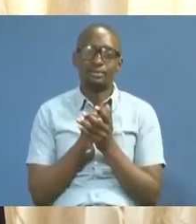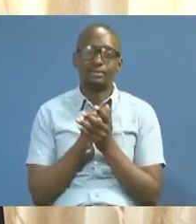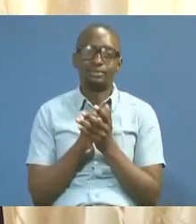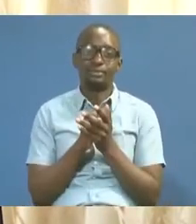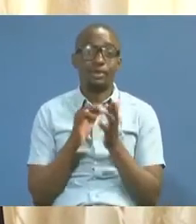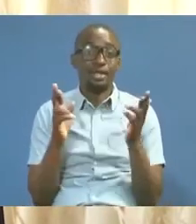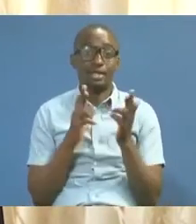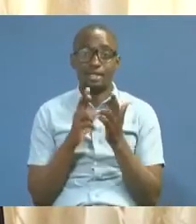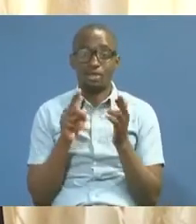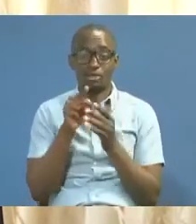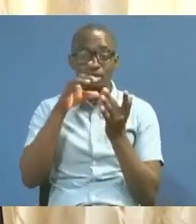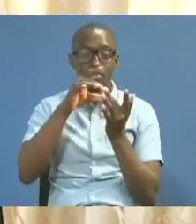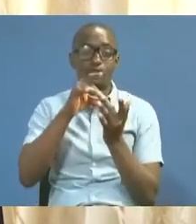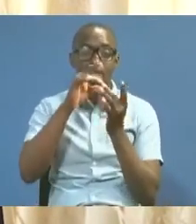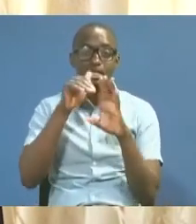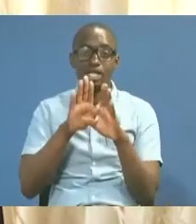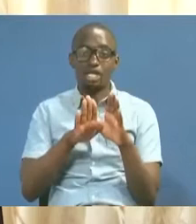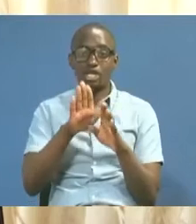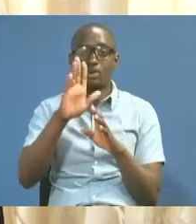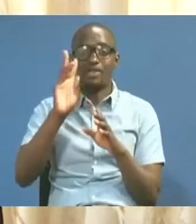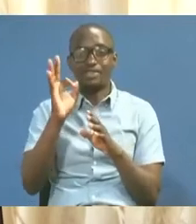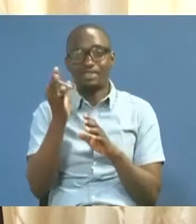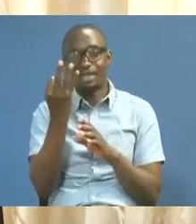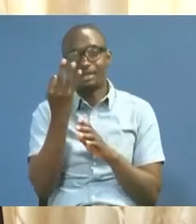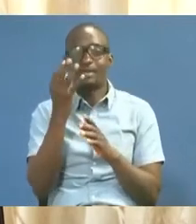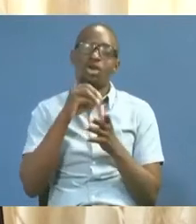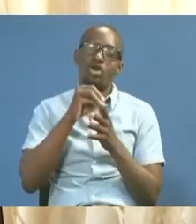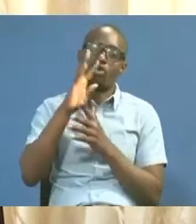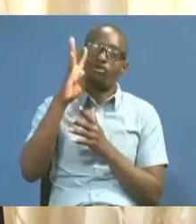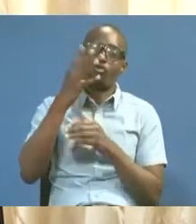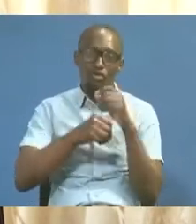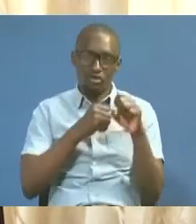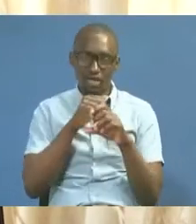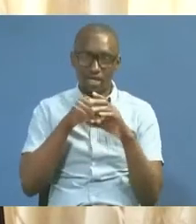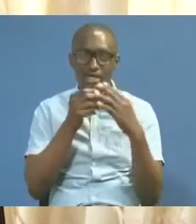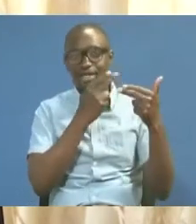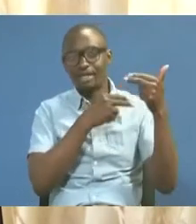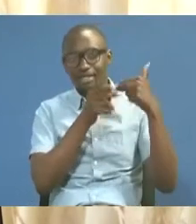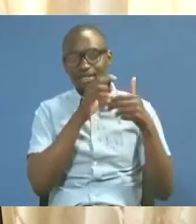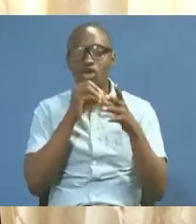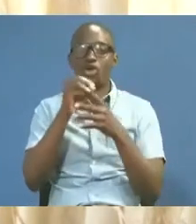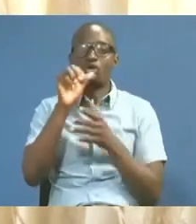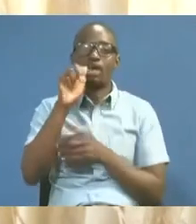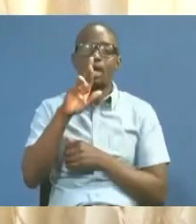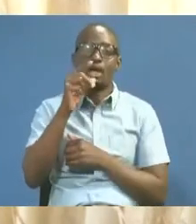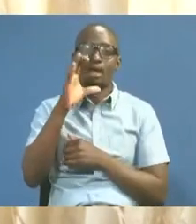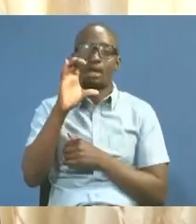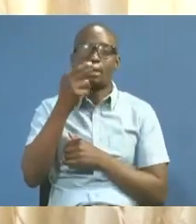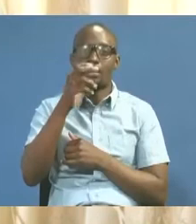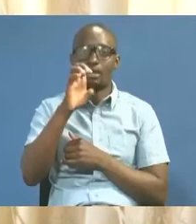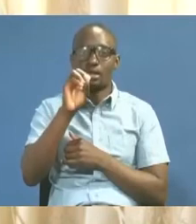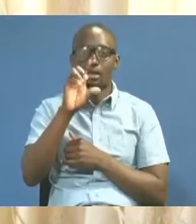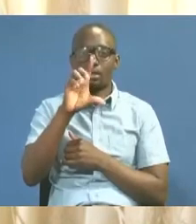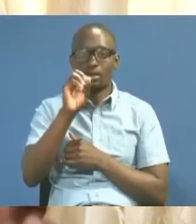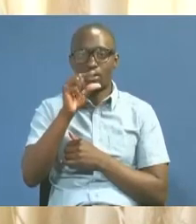are specializing in your third year and fourth year in history, archaeology, or in political studies, then of